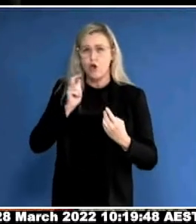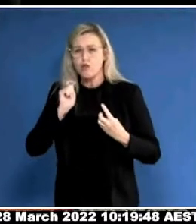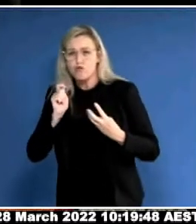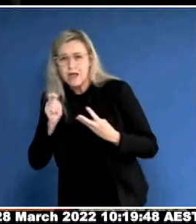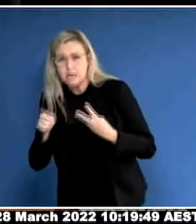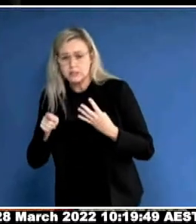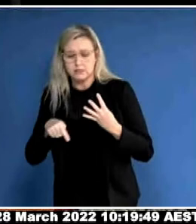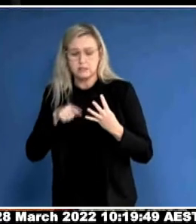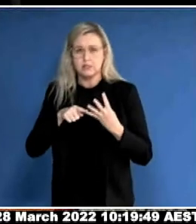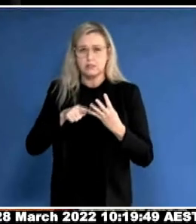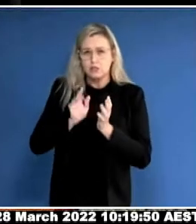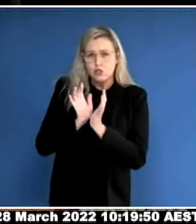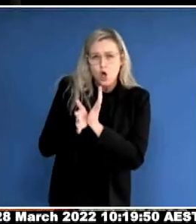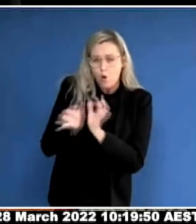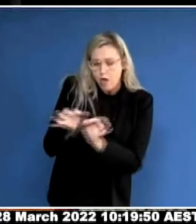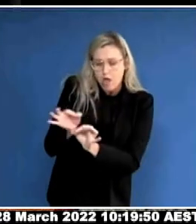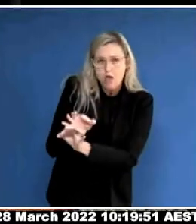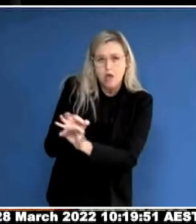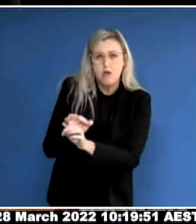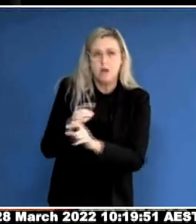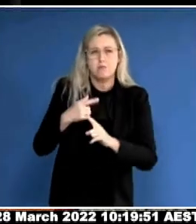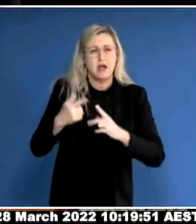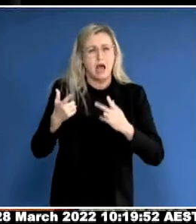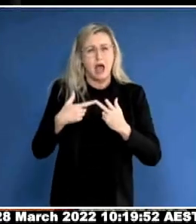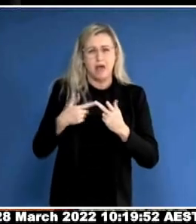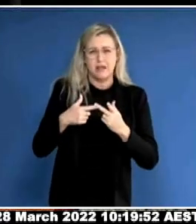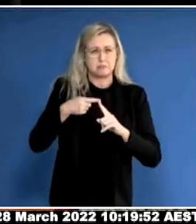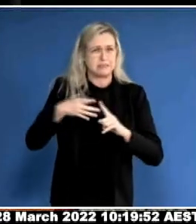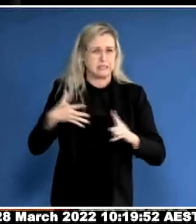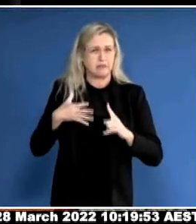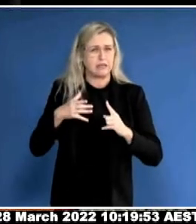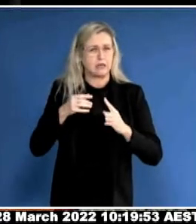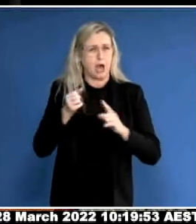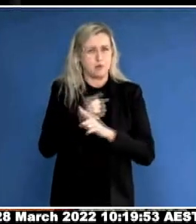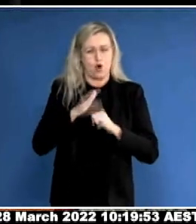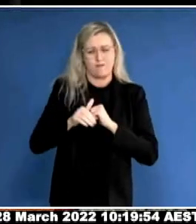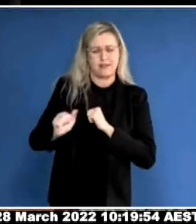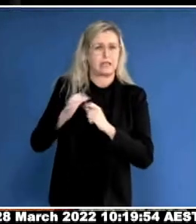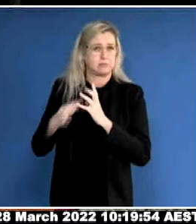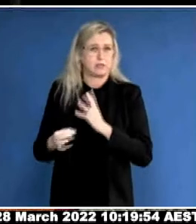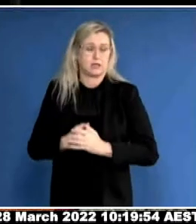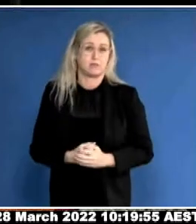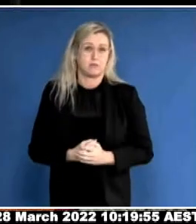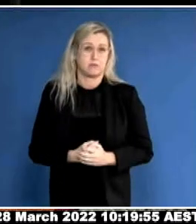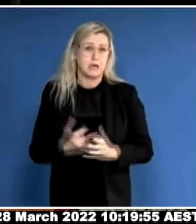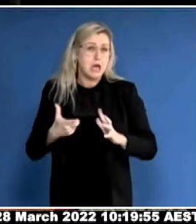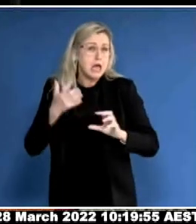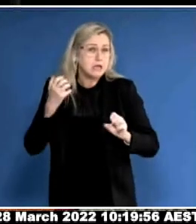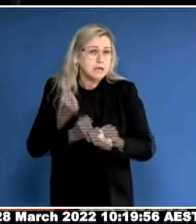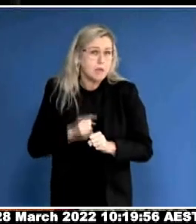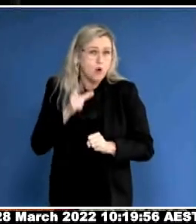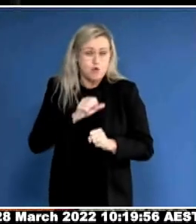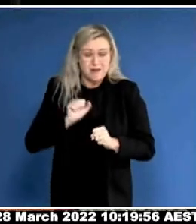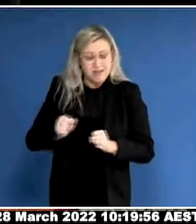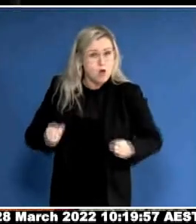and disability-specific abuse. This may include interference with mobility aids, equipment, and